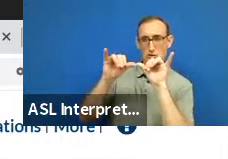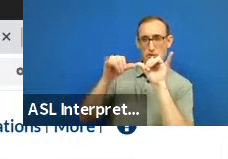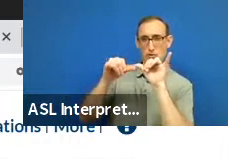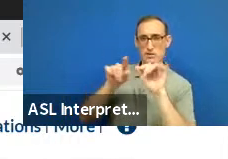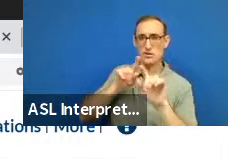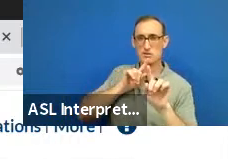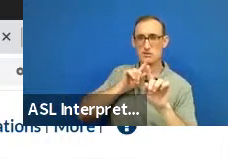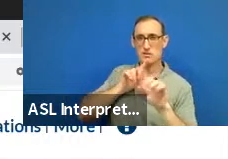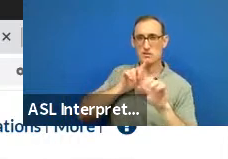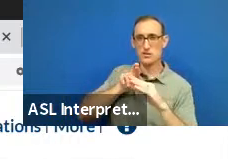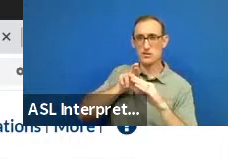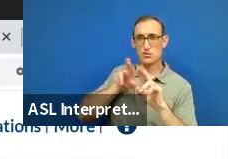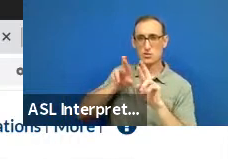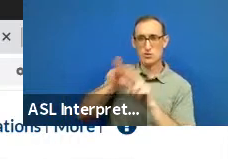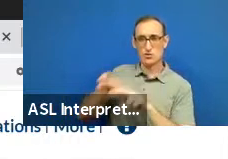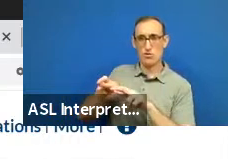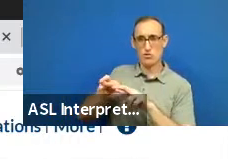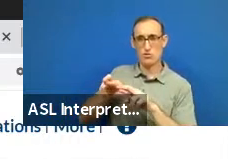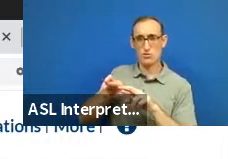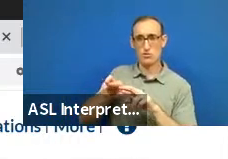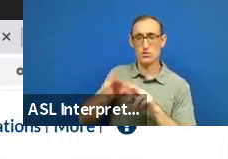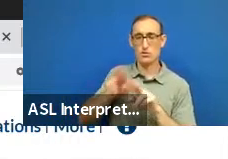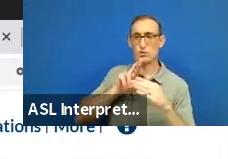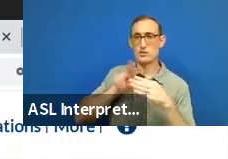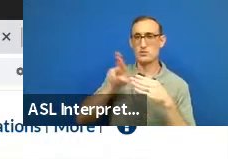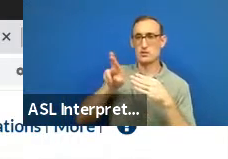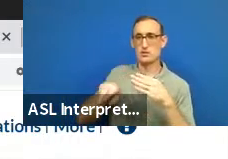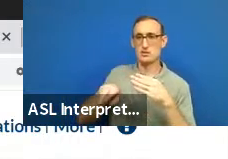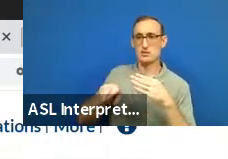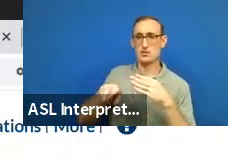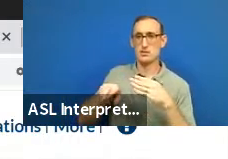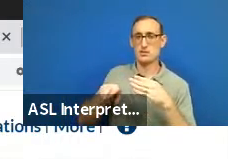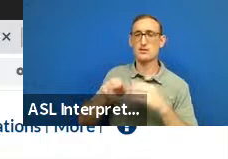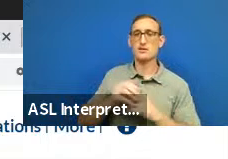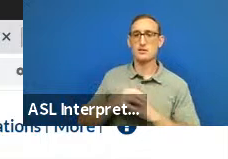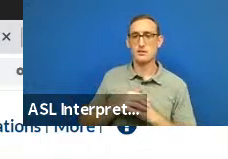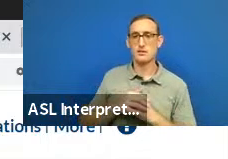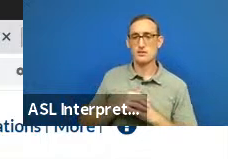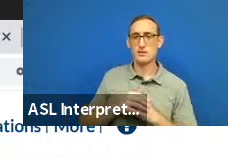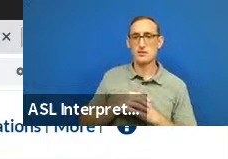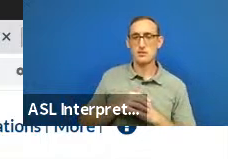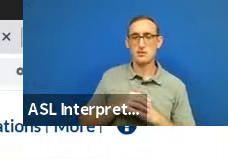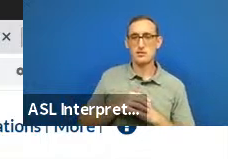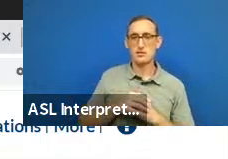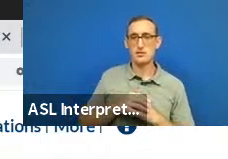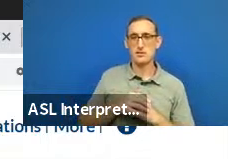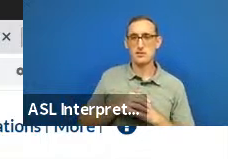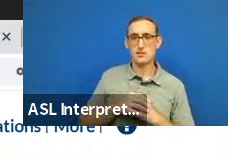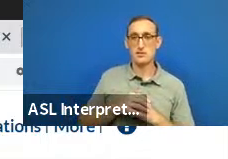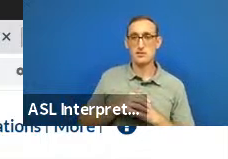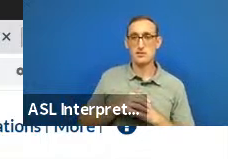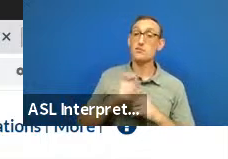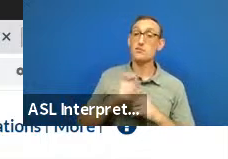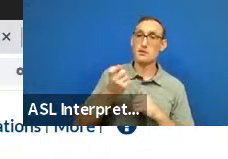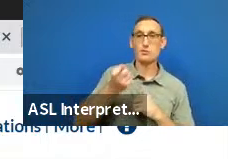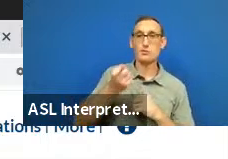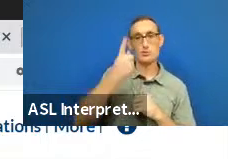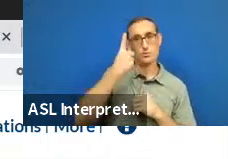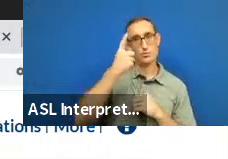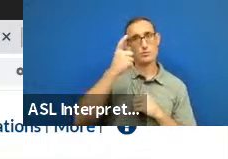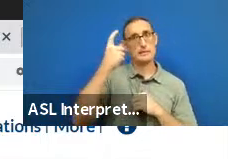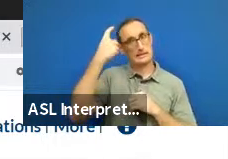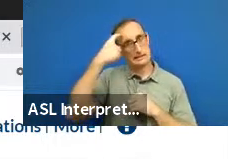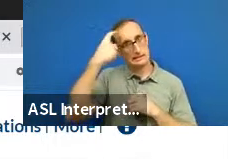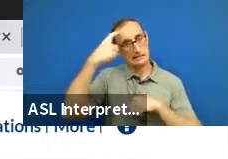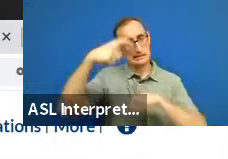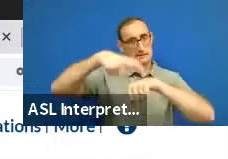But just looking at develop a policy review process, just adding an element of time to that gives you something